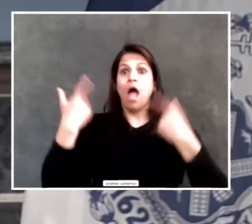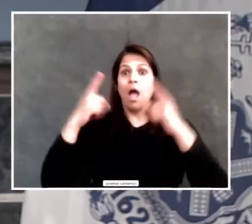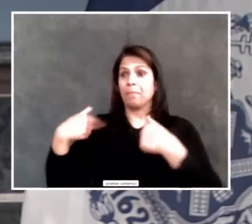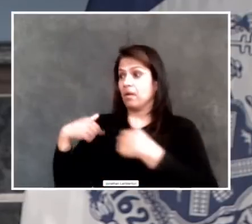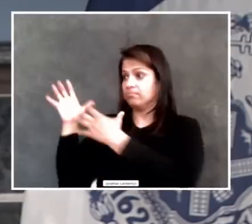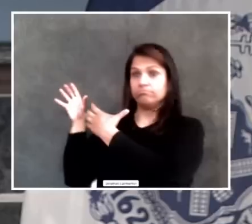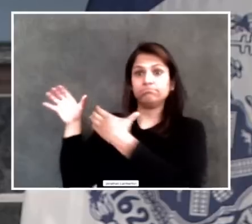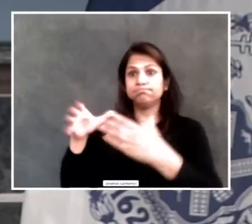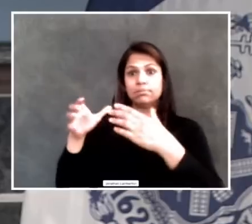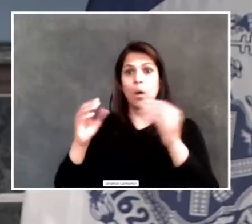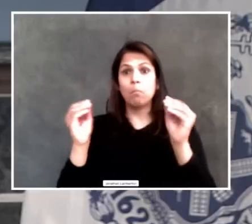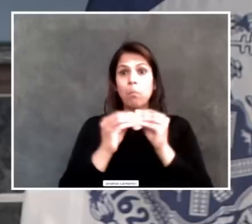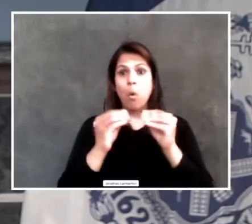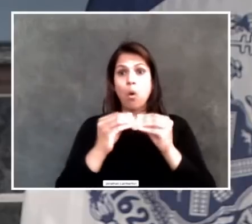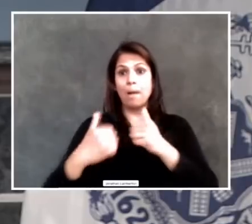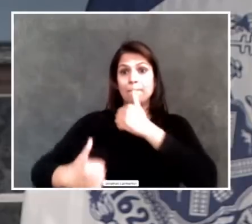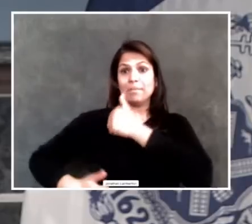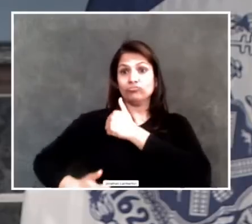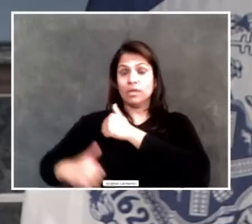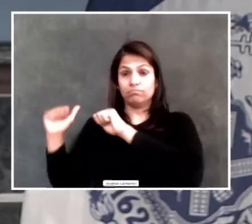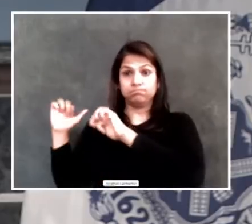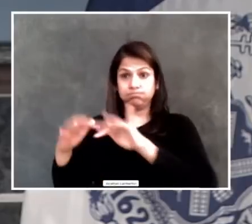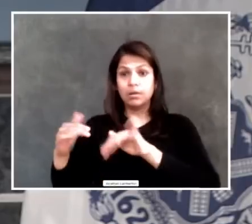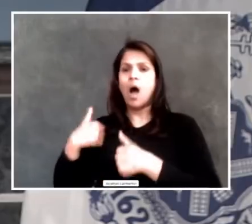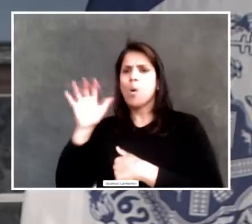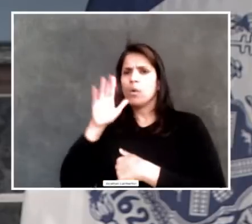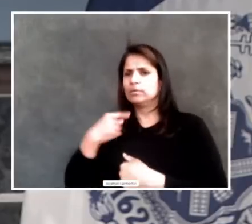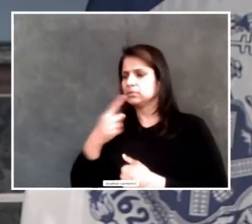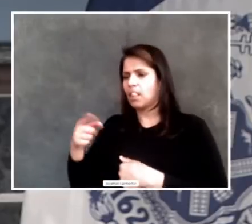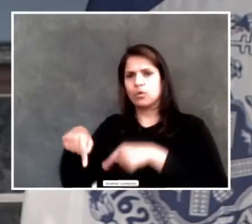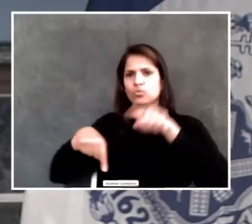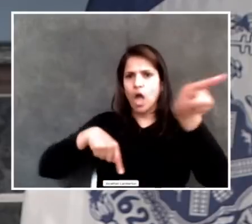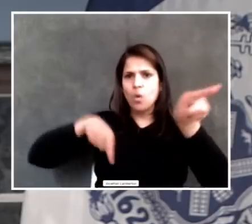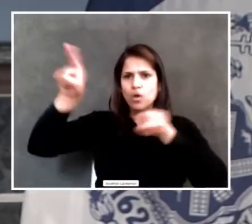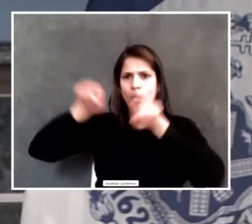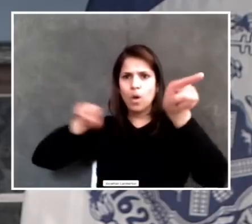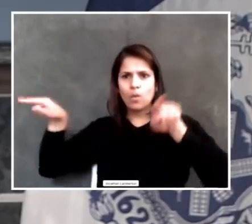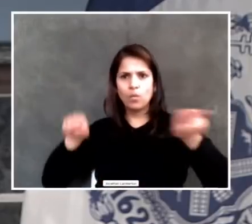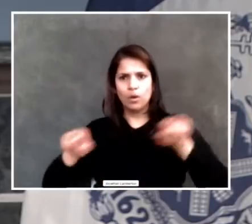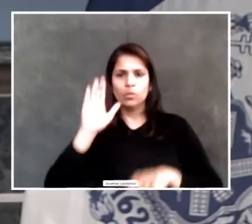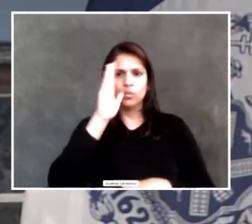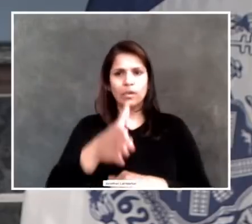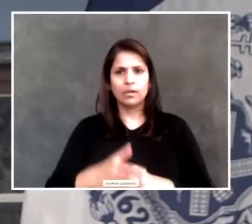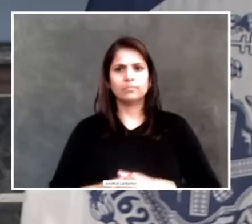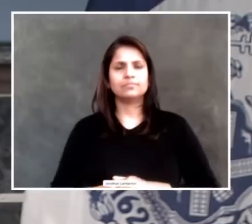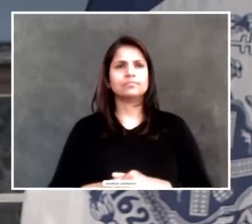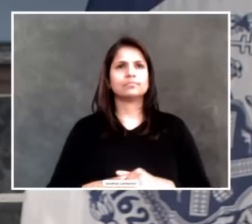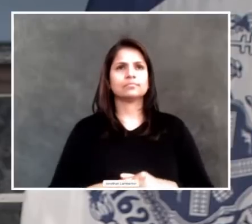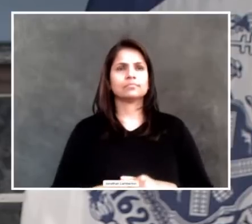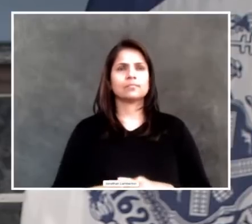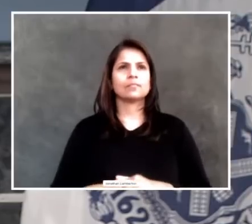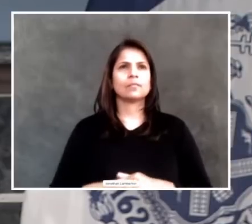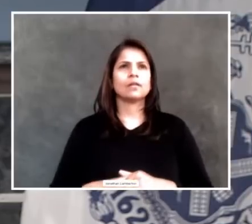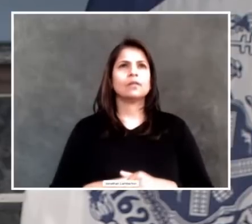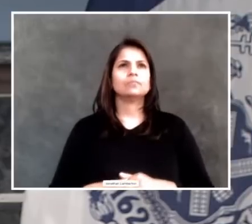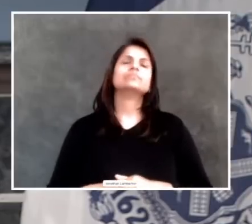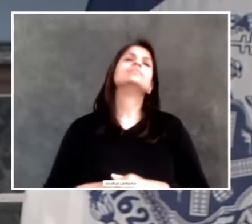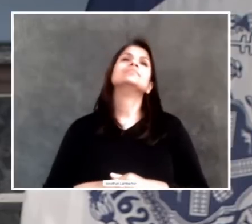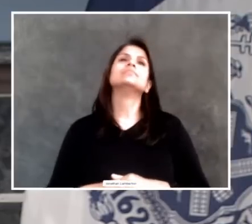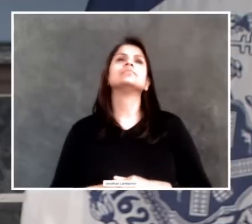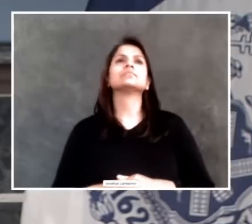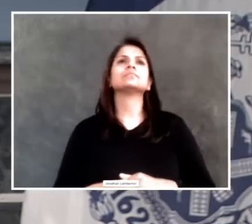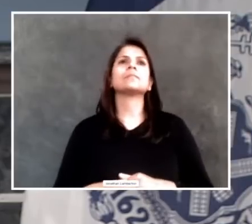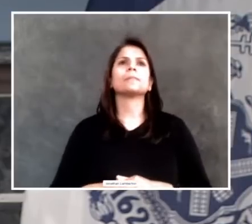that. The question of the testing, yes, I think this is a very fair question.